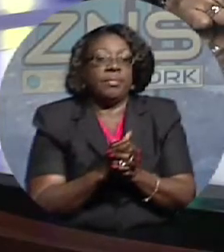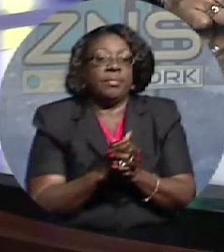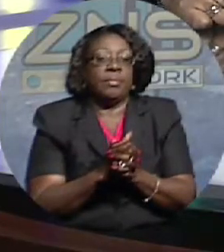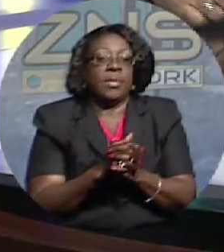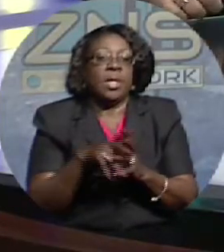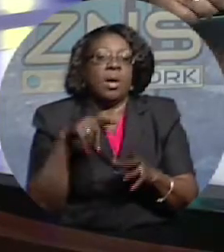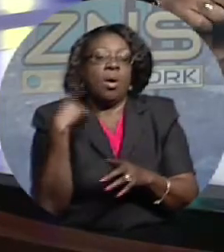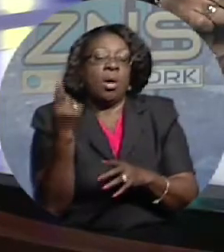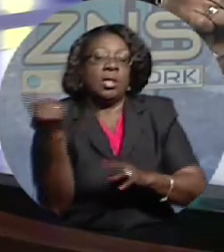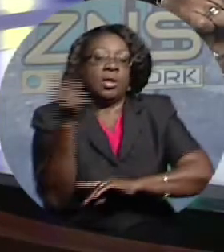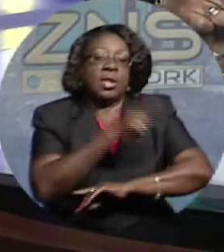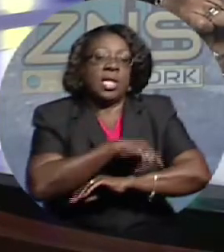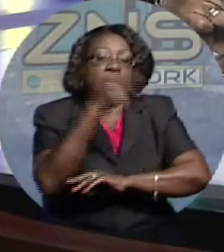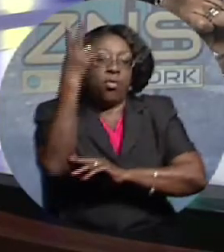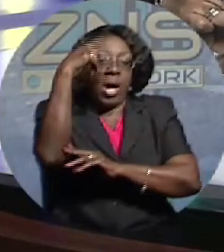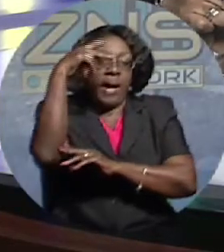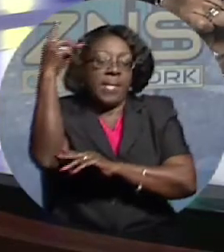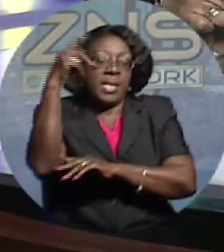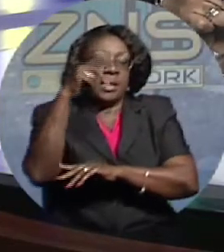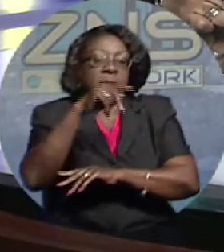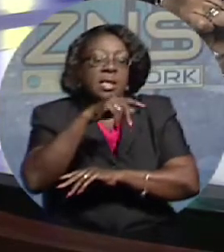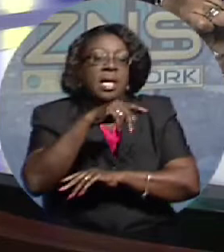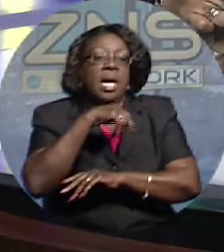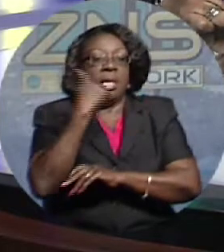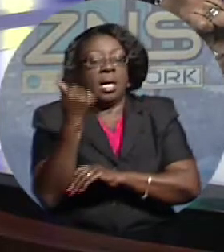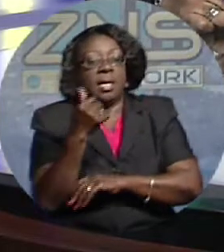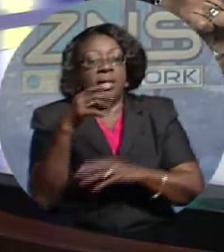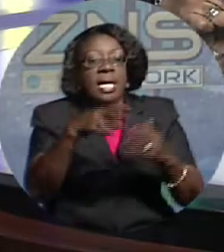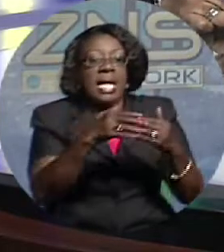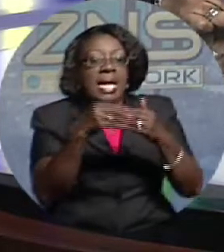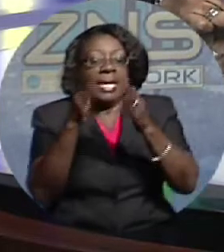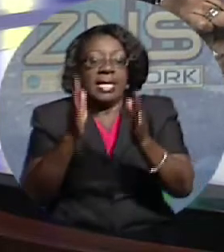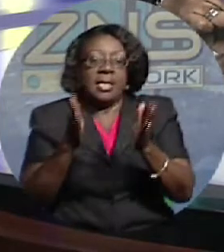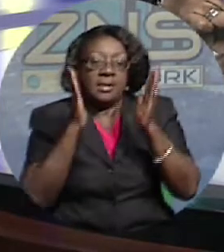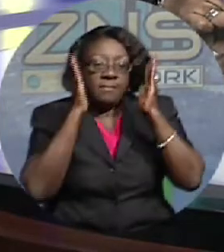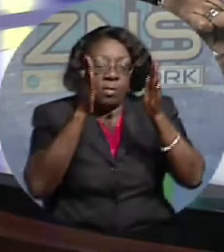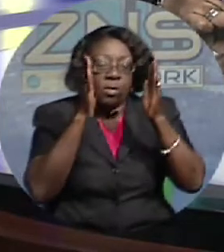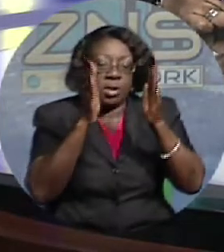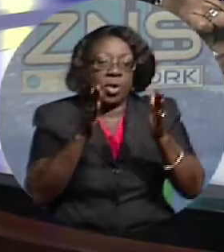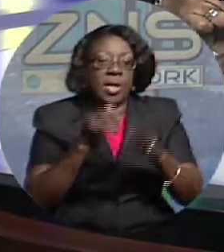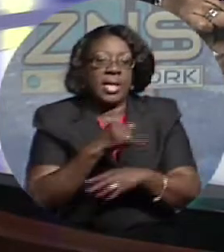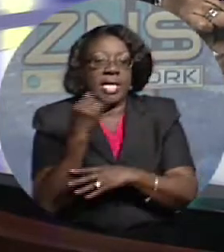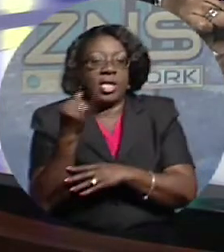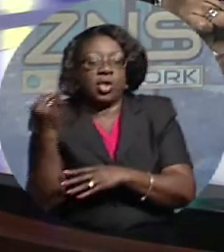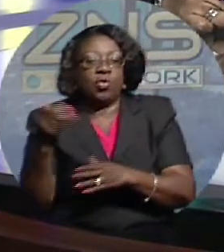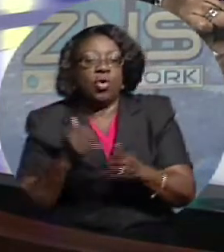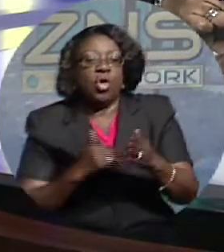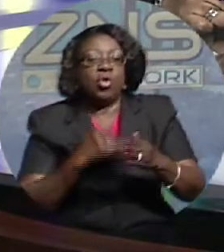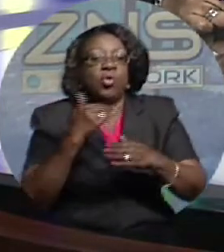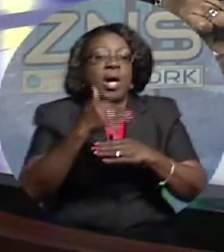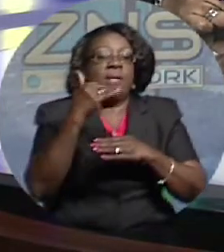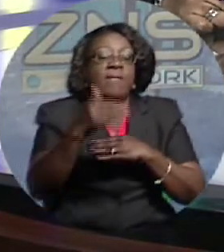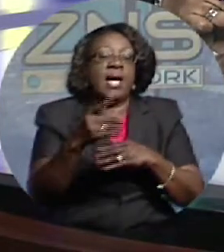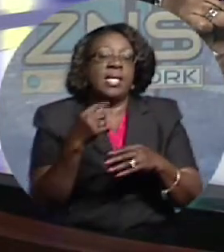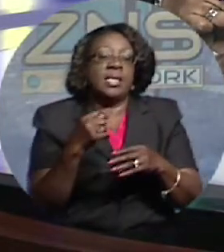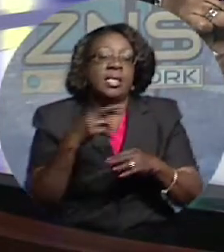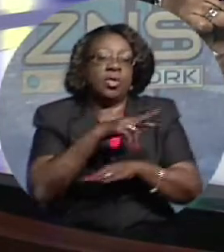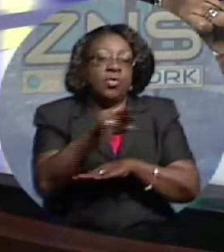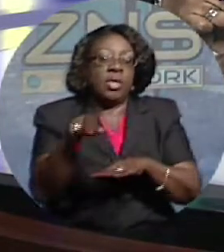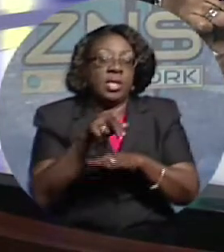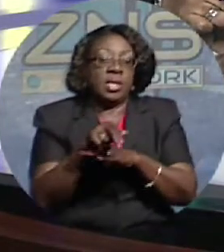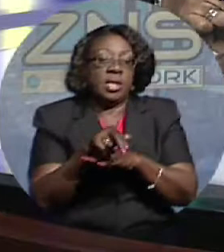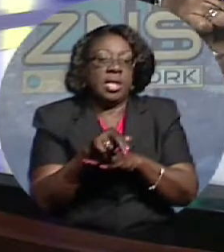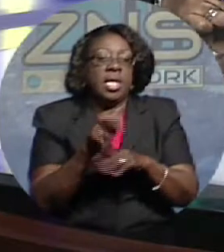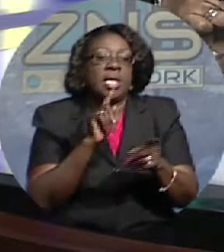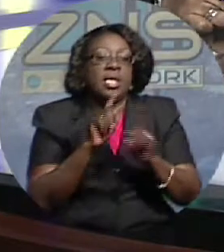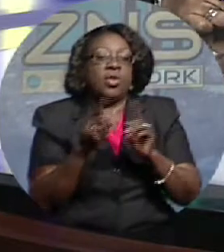Well, also today, Prime Minister Christie and other Caribbean leaders focused on key issues to advance the region. Tonight, Julian Reed tells us